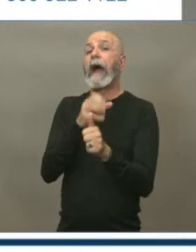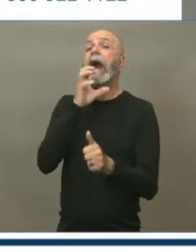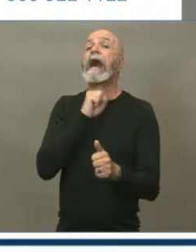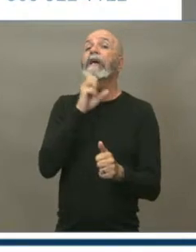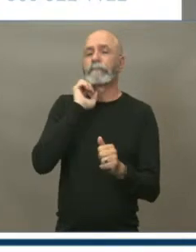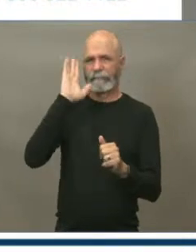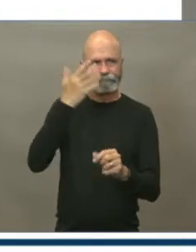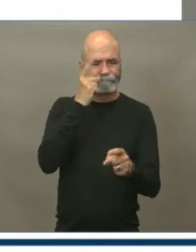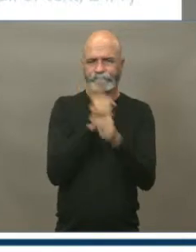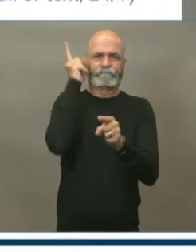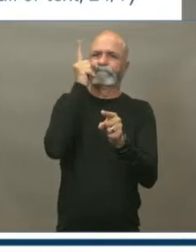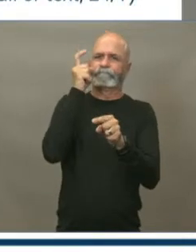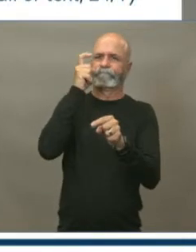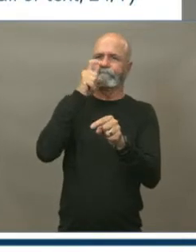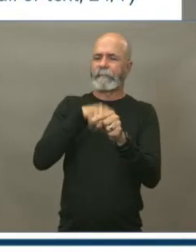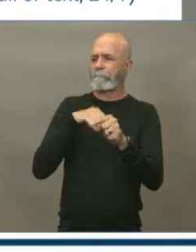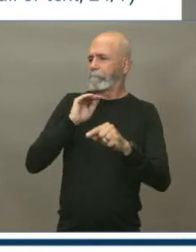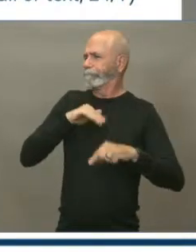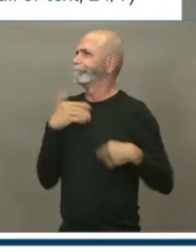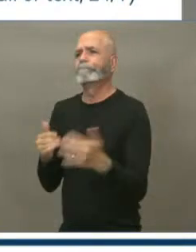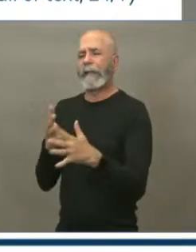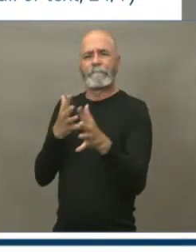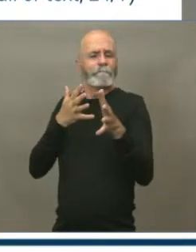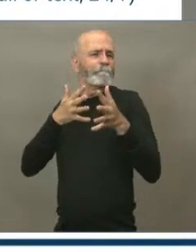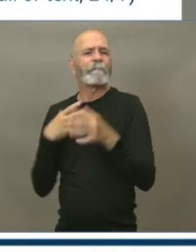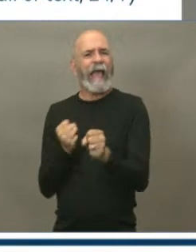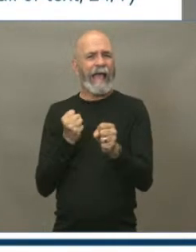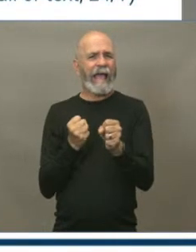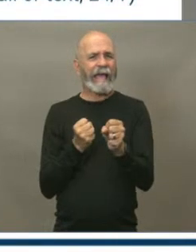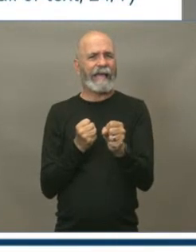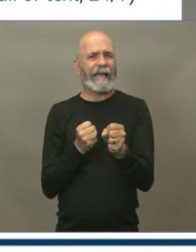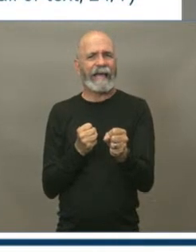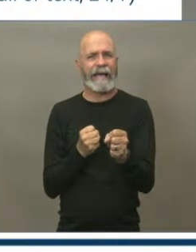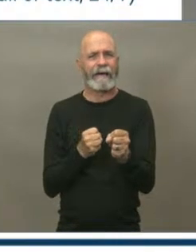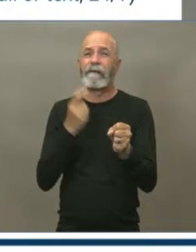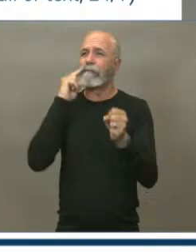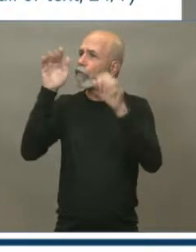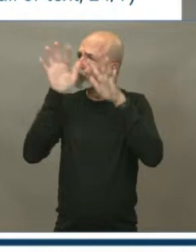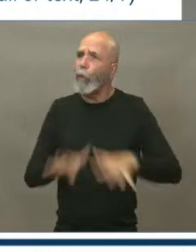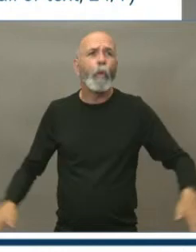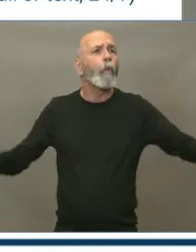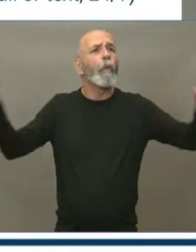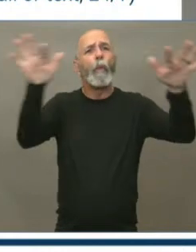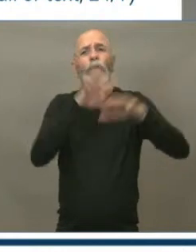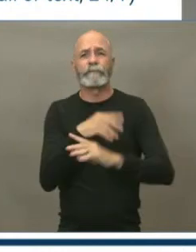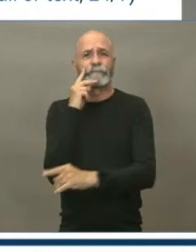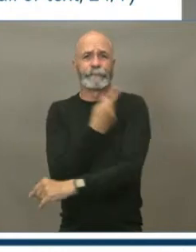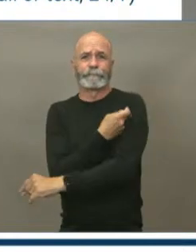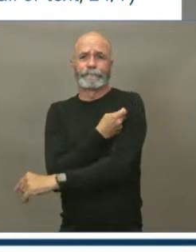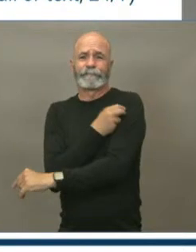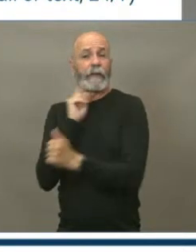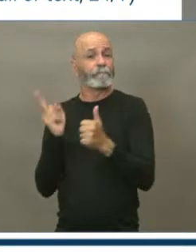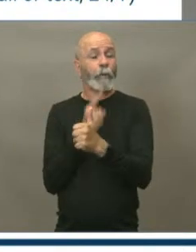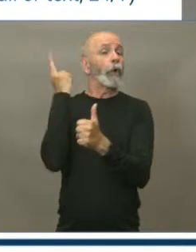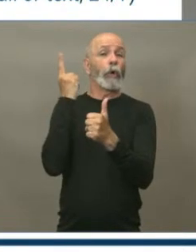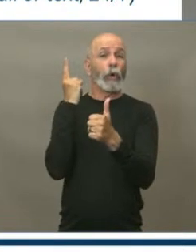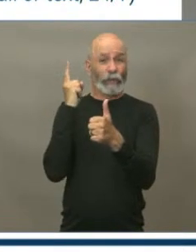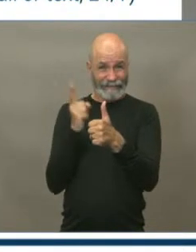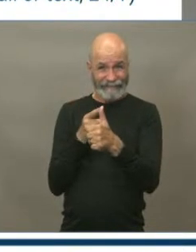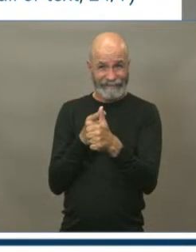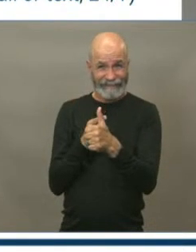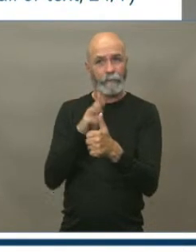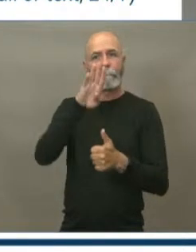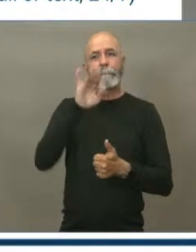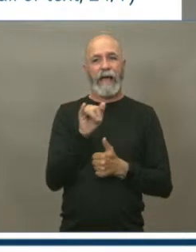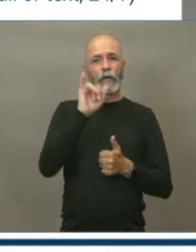is the fastest, most efficient, and equitable way to get all Nova Scotians a first dose by the end of June. We are on